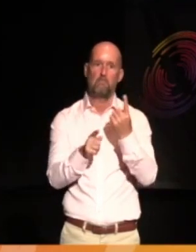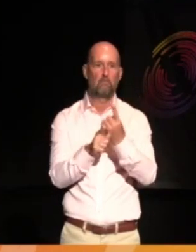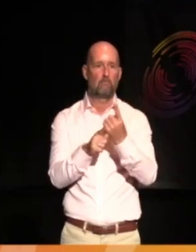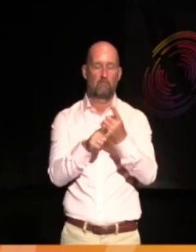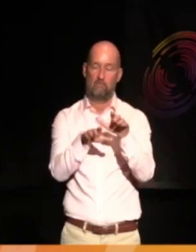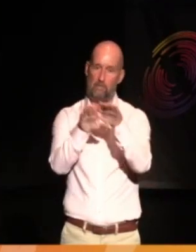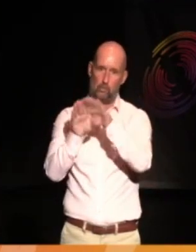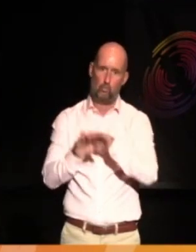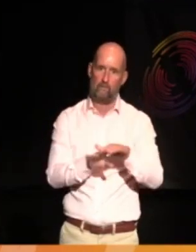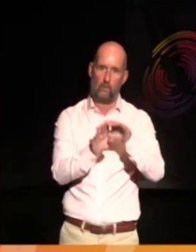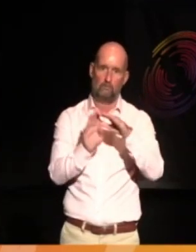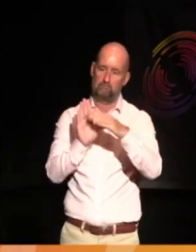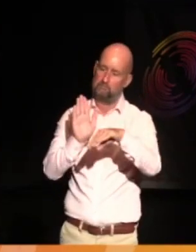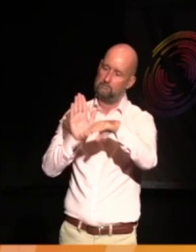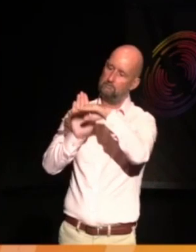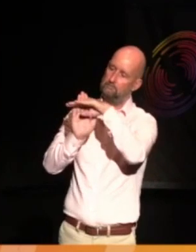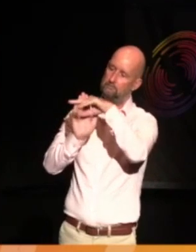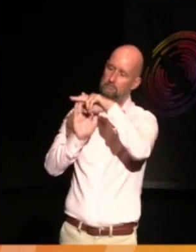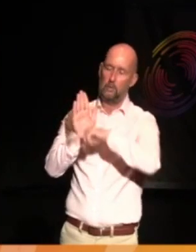Declaration of Human Rights in schools.